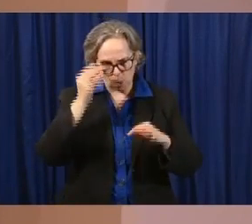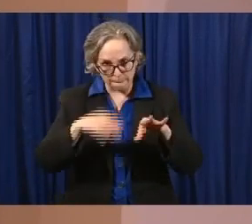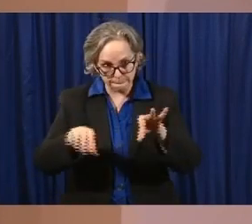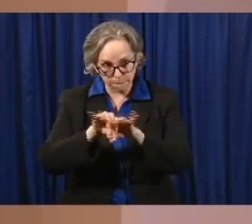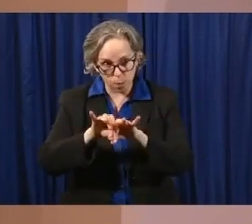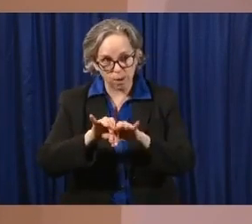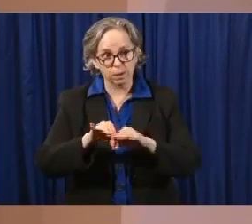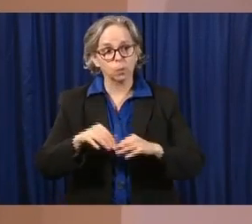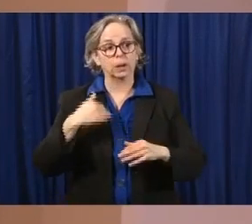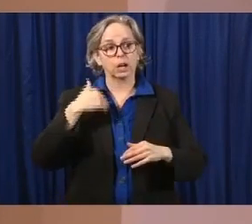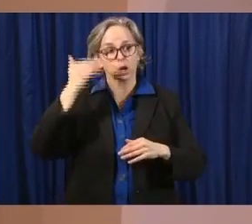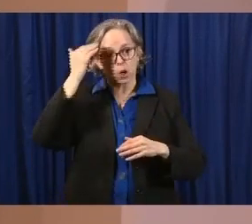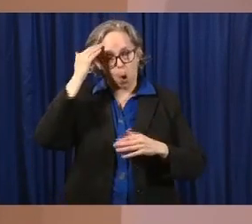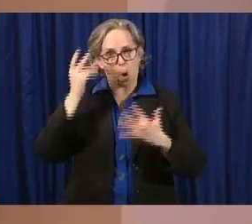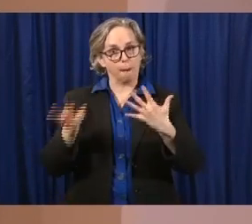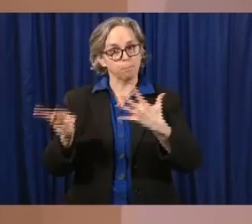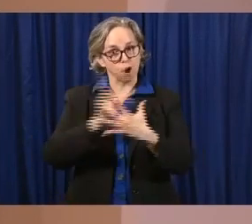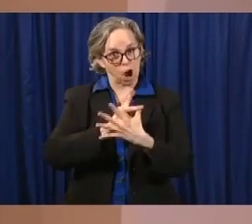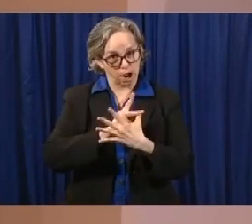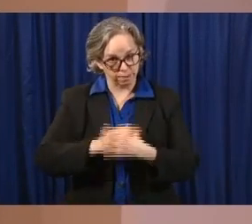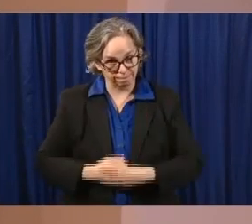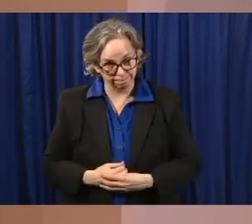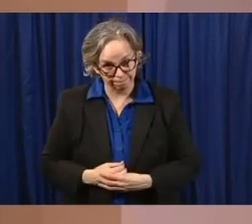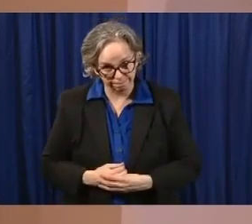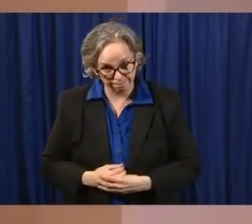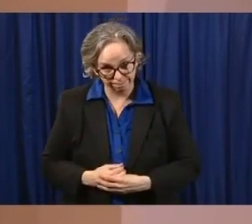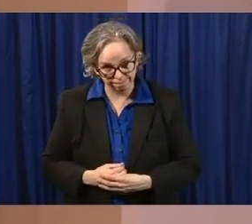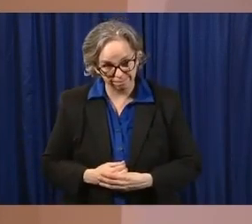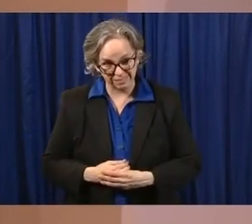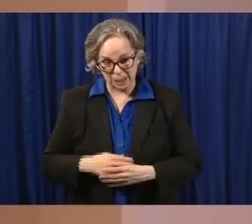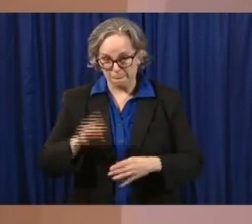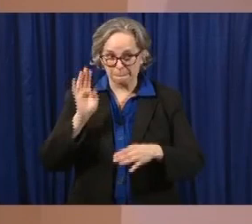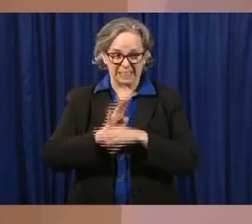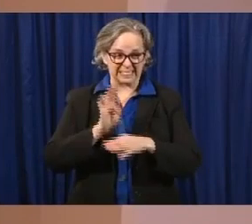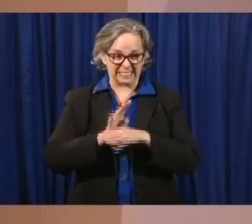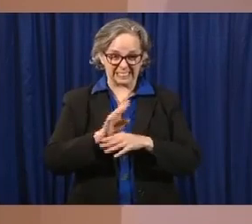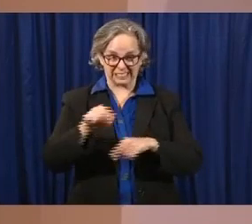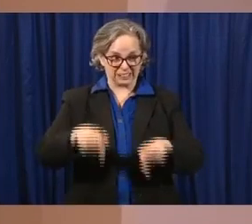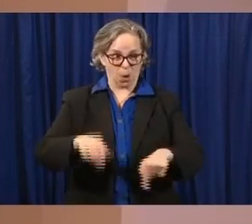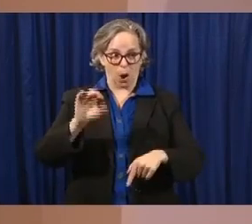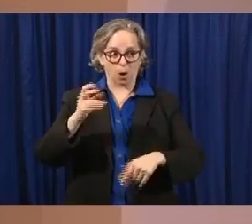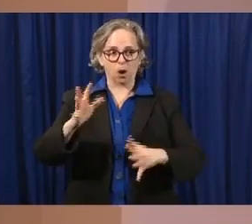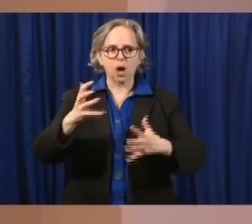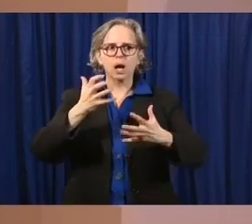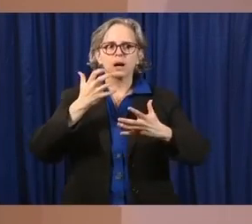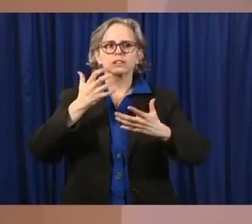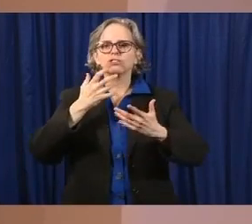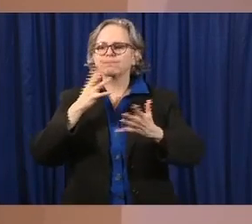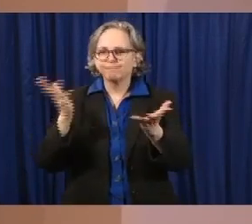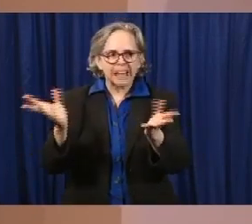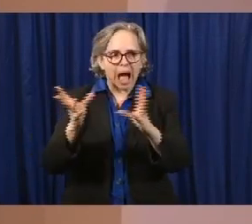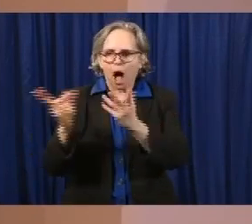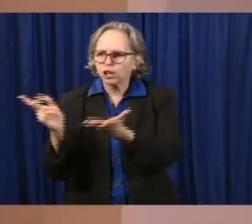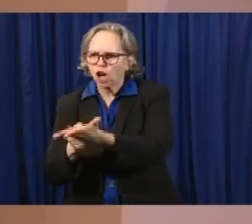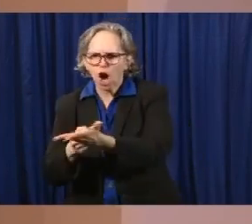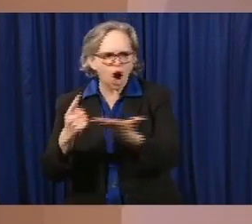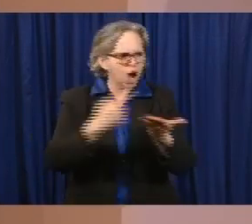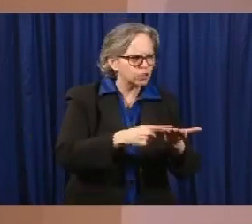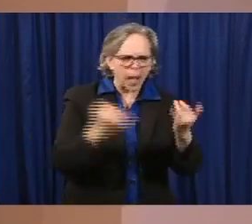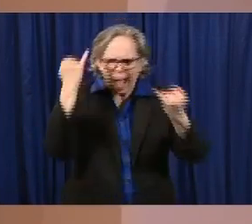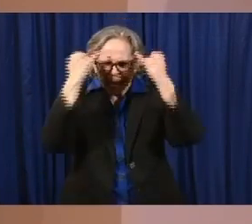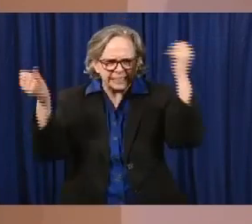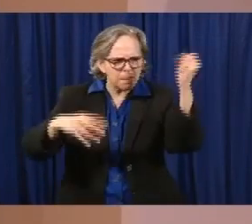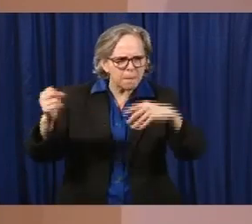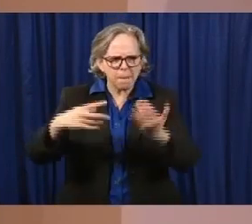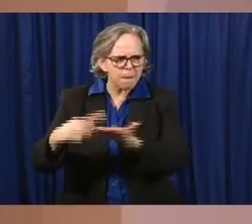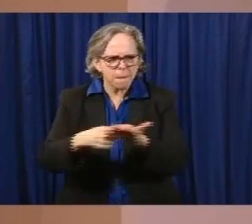the businesses of Ohio are really, they're talking to one another. They're talking about what those protocols should be.